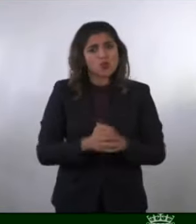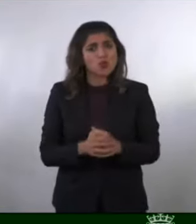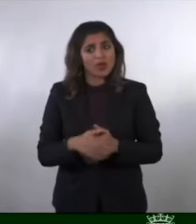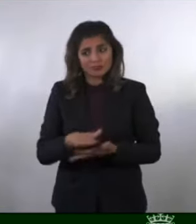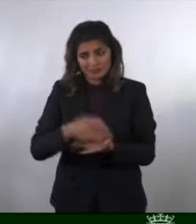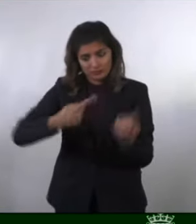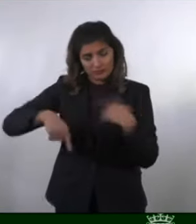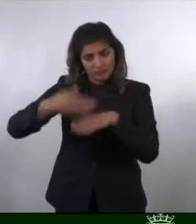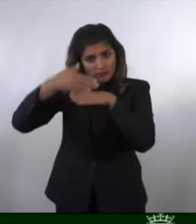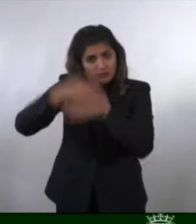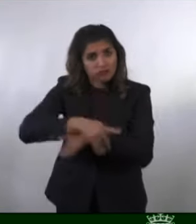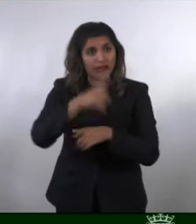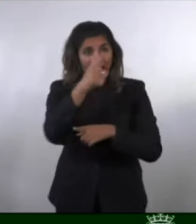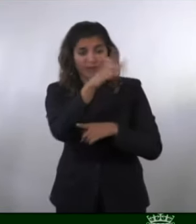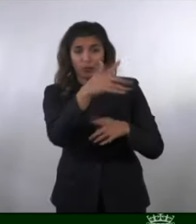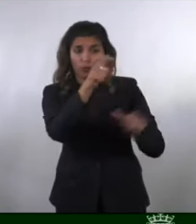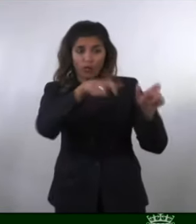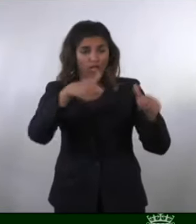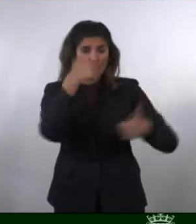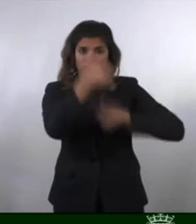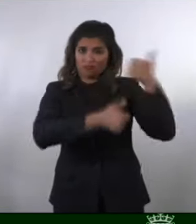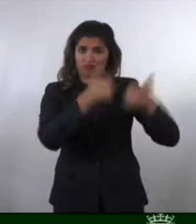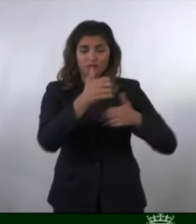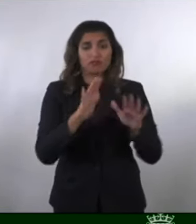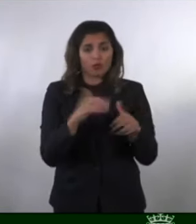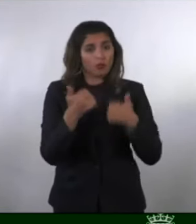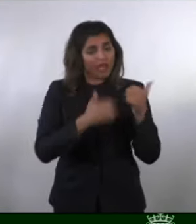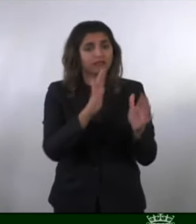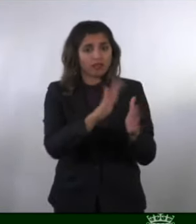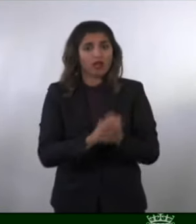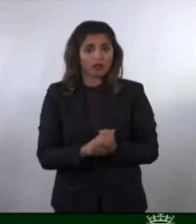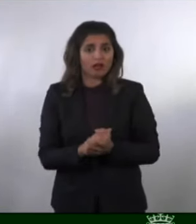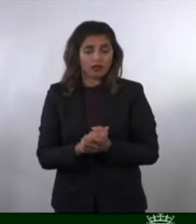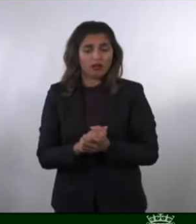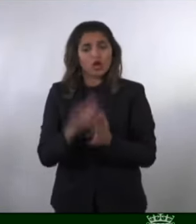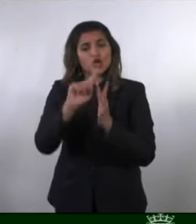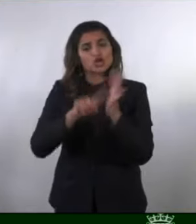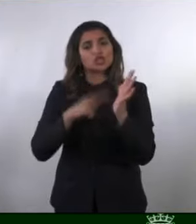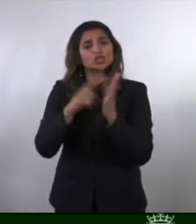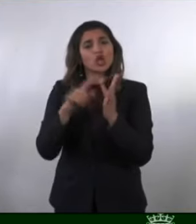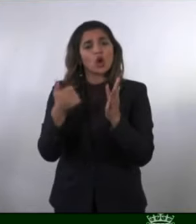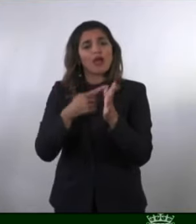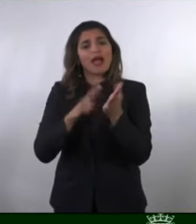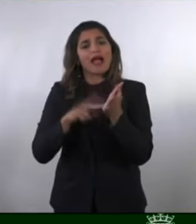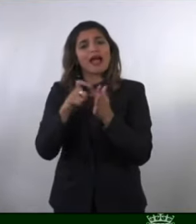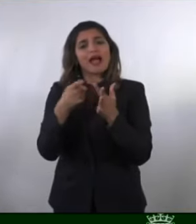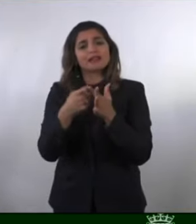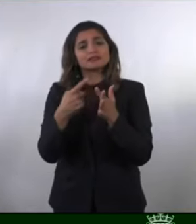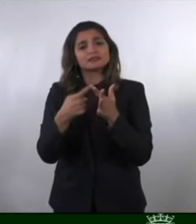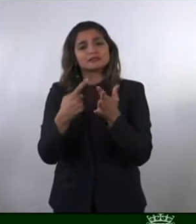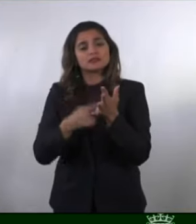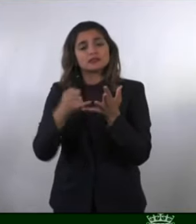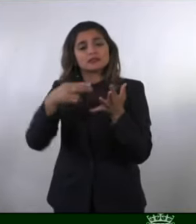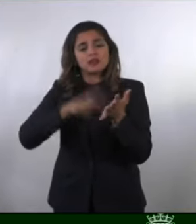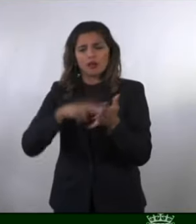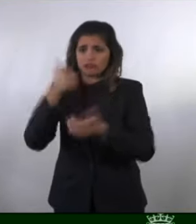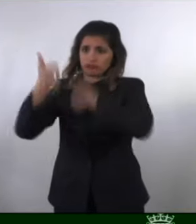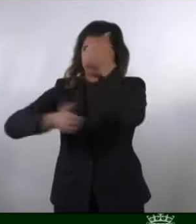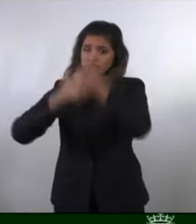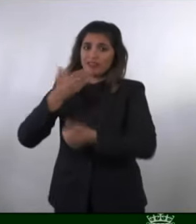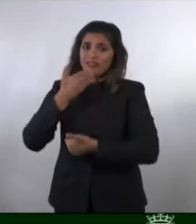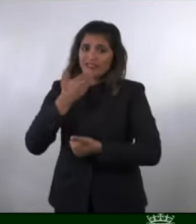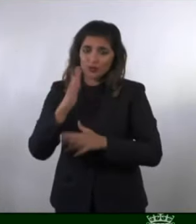in Liverpool. I'll put my tributes to Joe Anderson on the record once more. So we